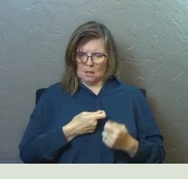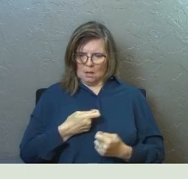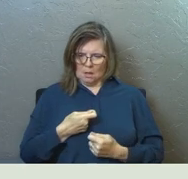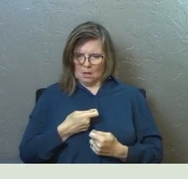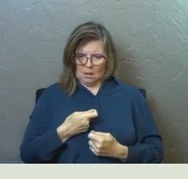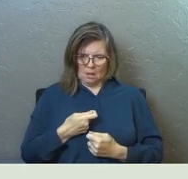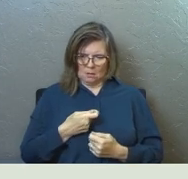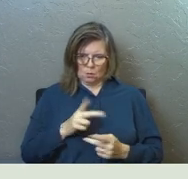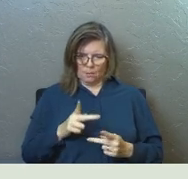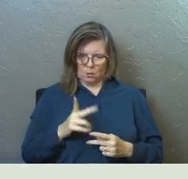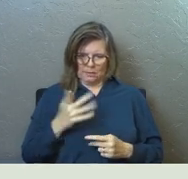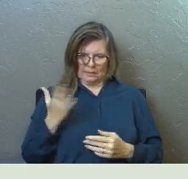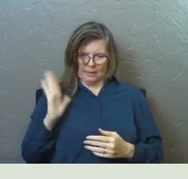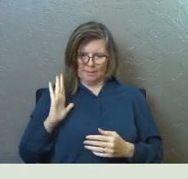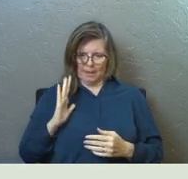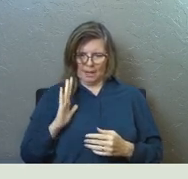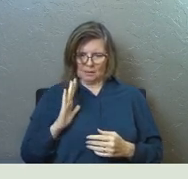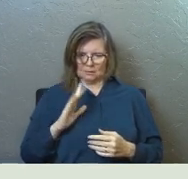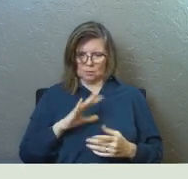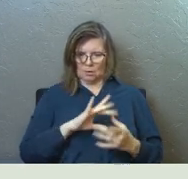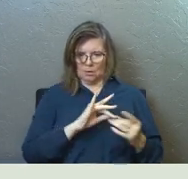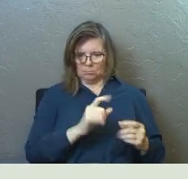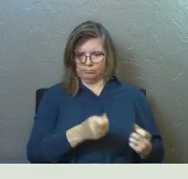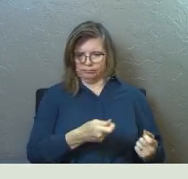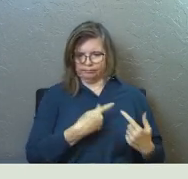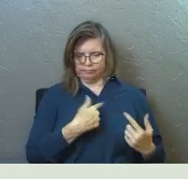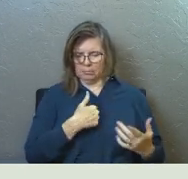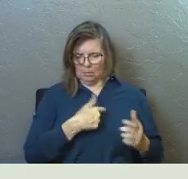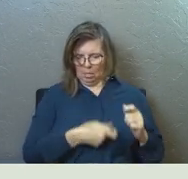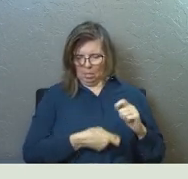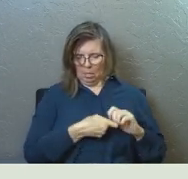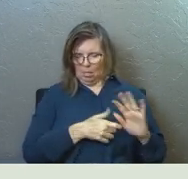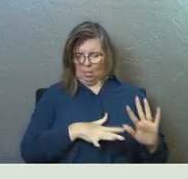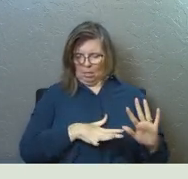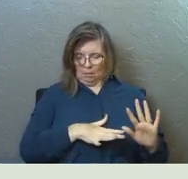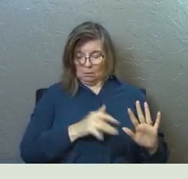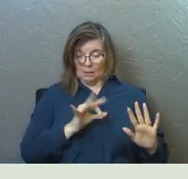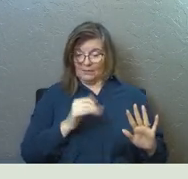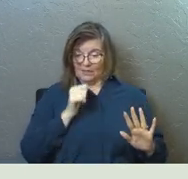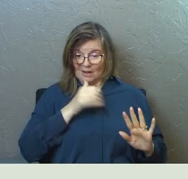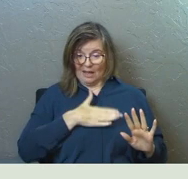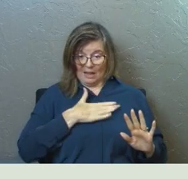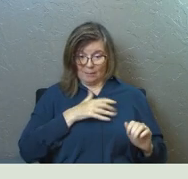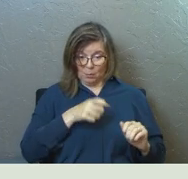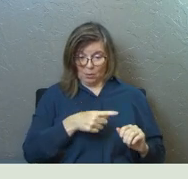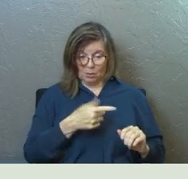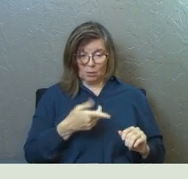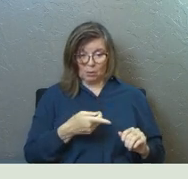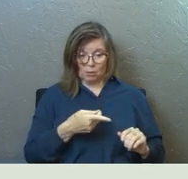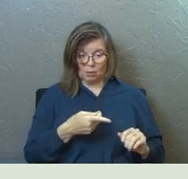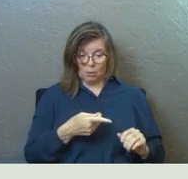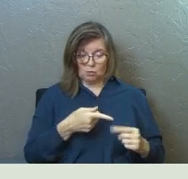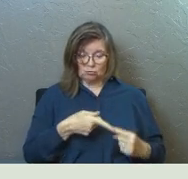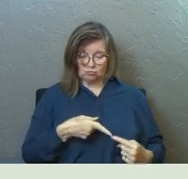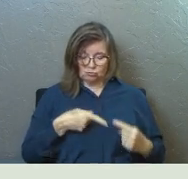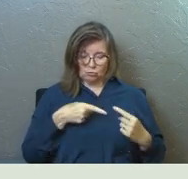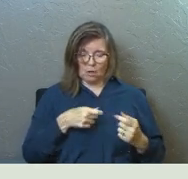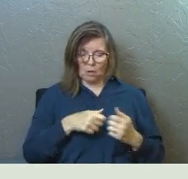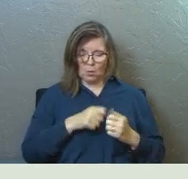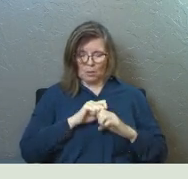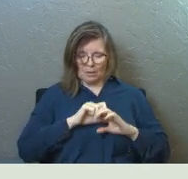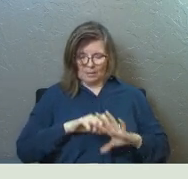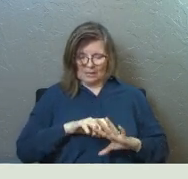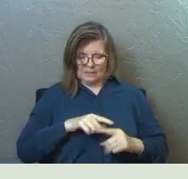tug to a person in their past, maybe even in their present. And you know that if they're not happy with you, you struggle